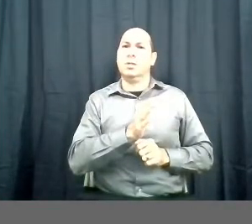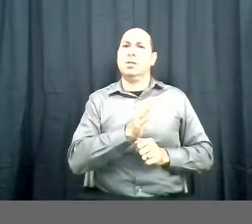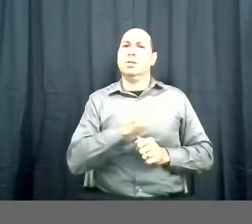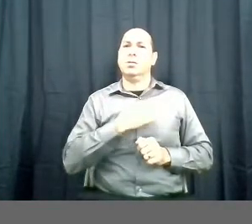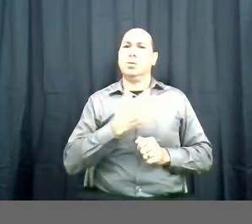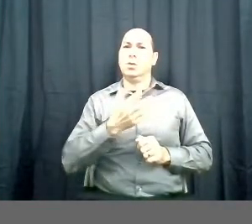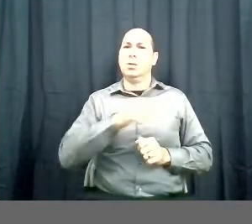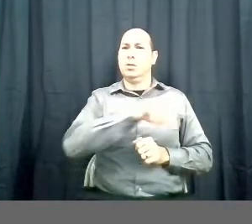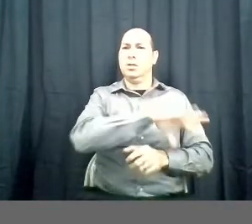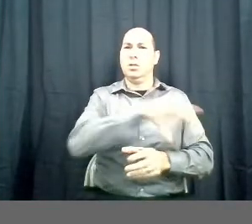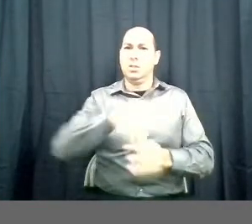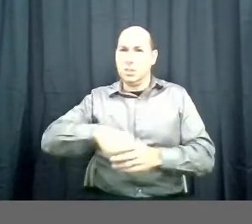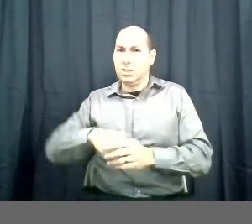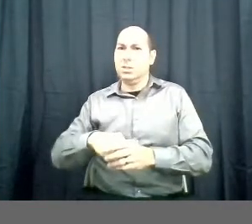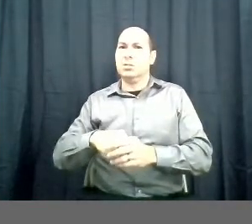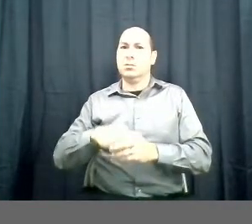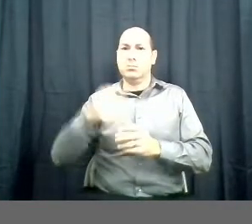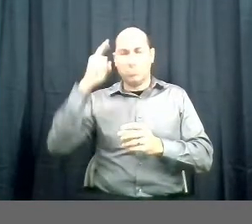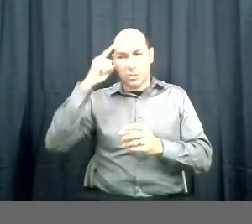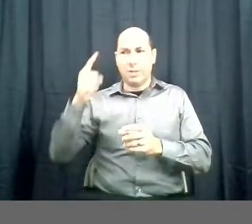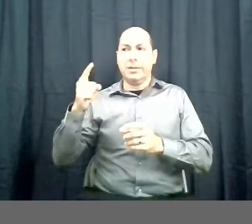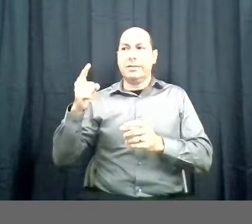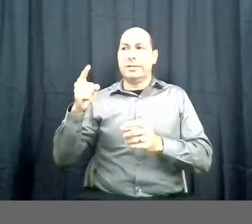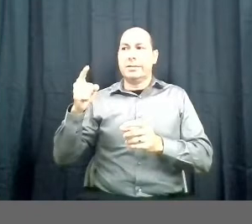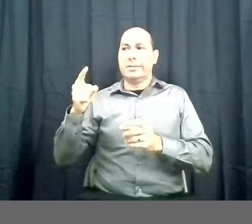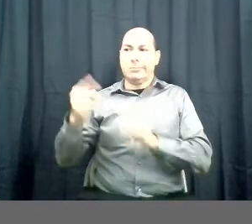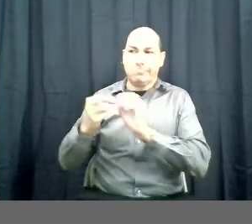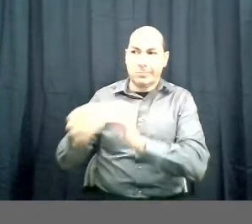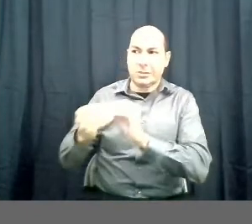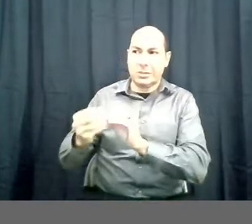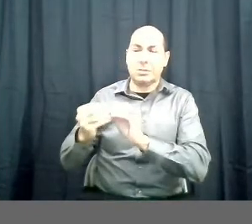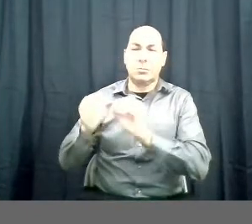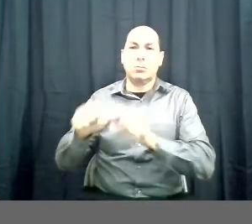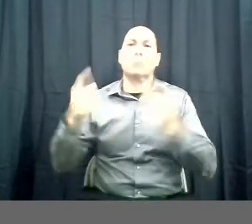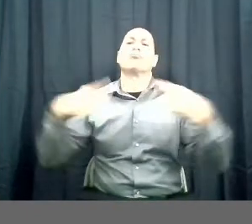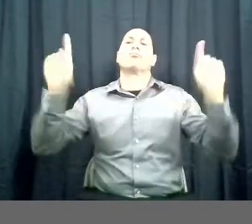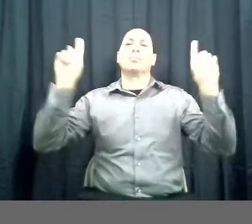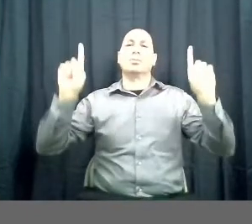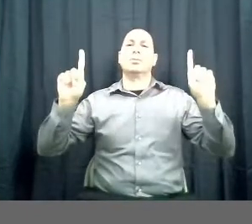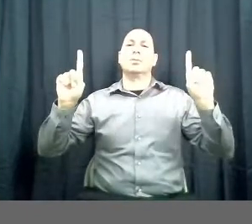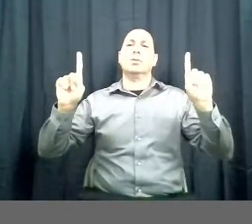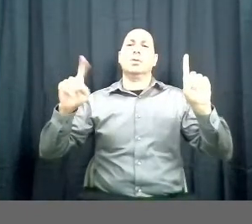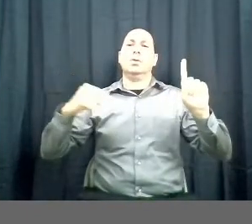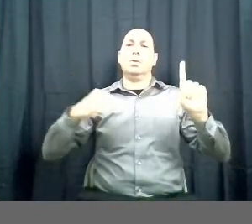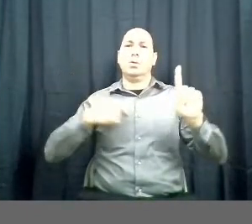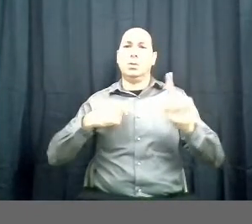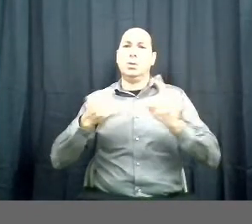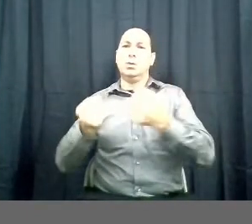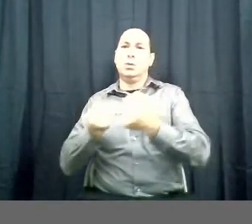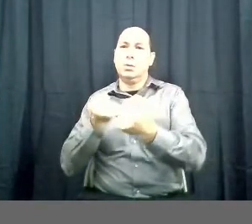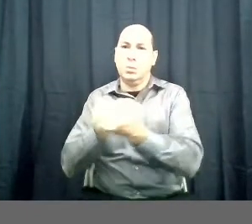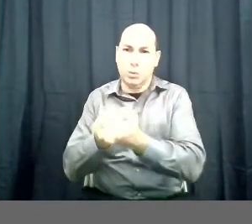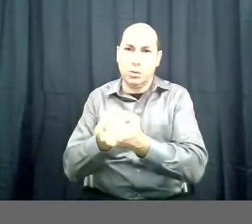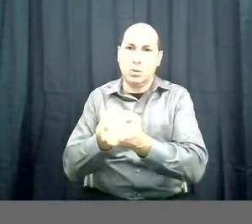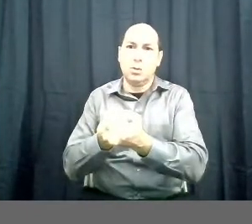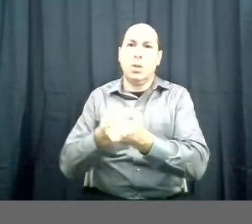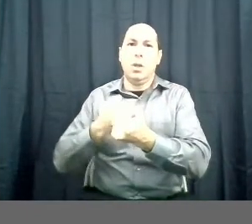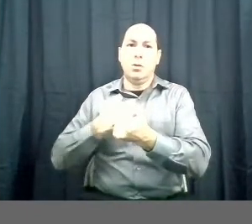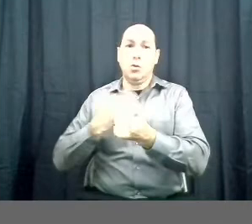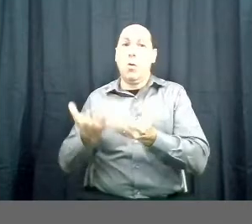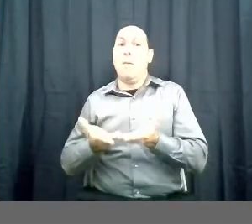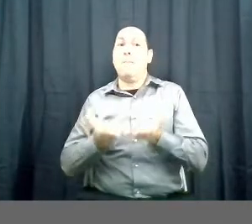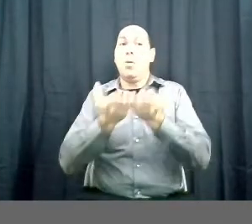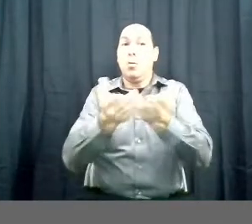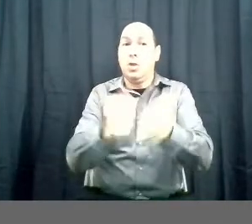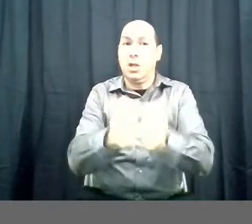in order for this to be successful. So I'm supportive of the original resolution. I'll withdraw my motion for a